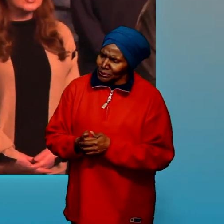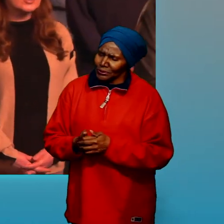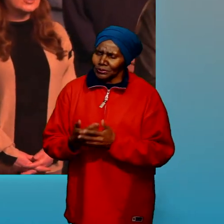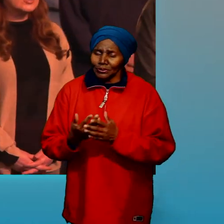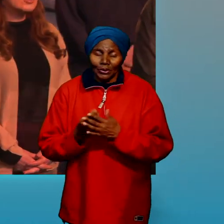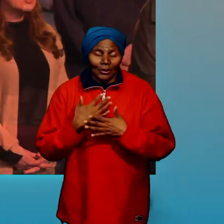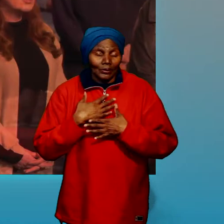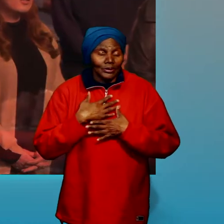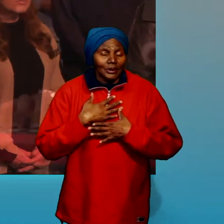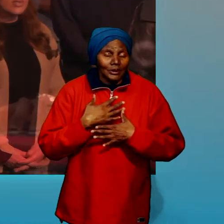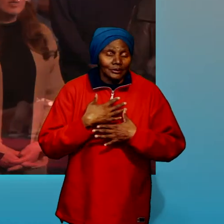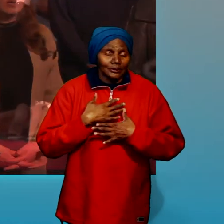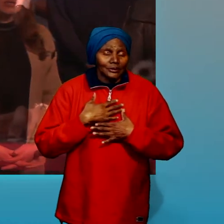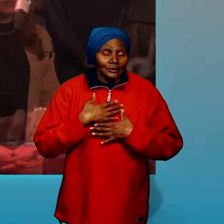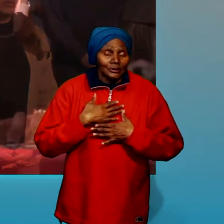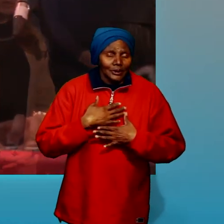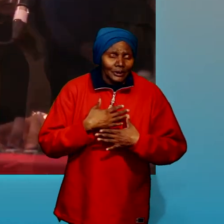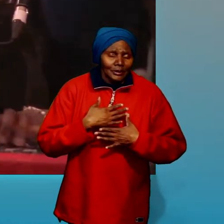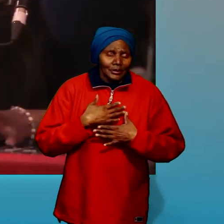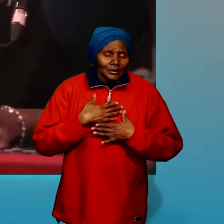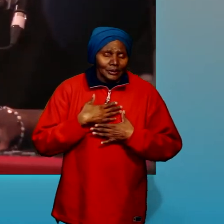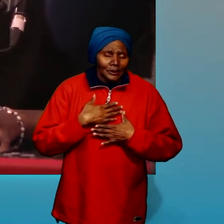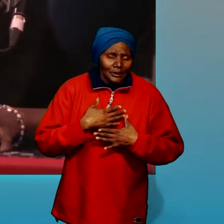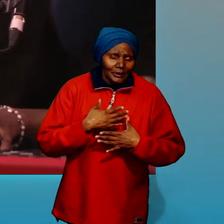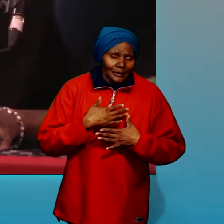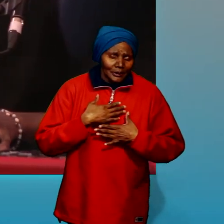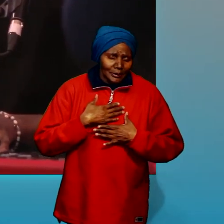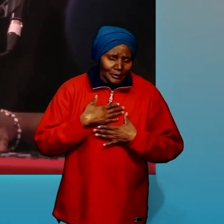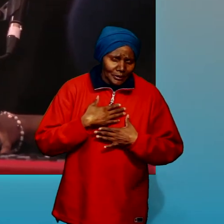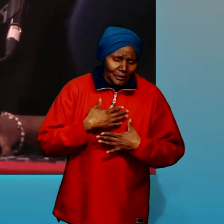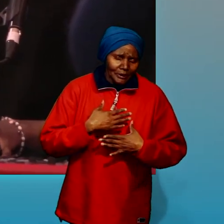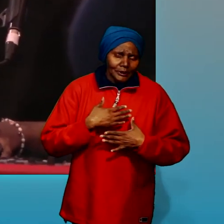good. With every breath